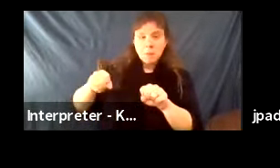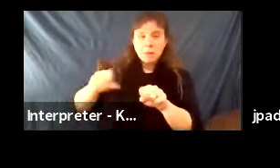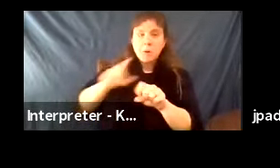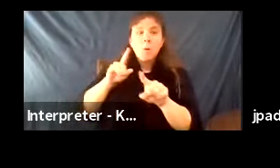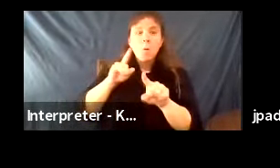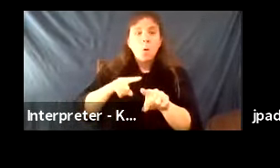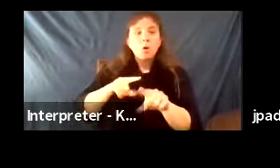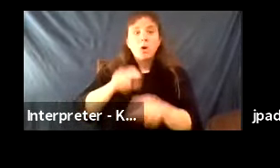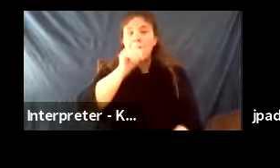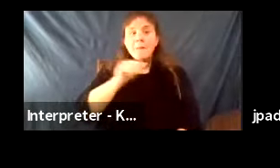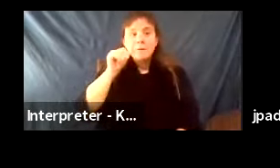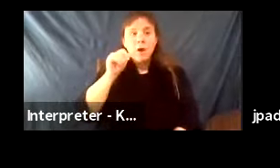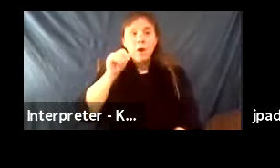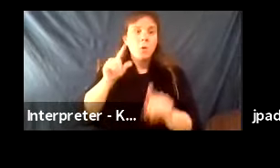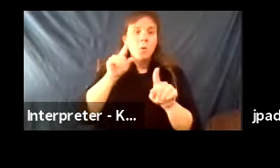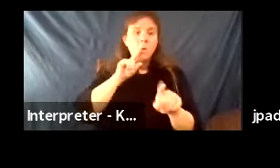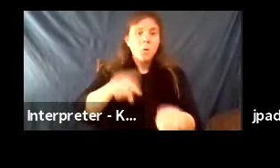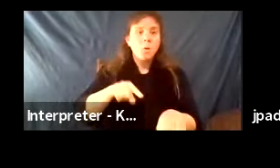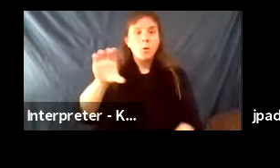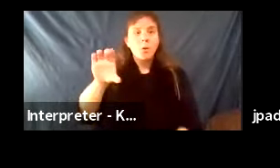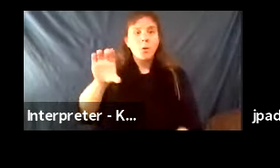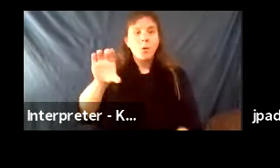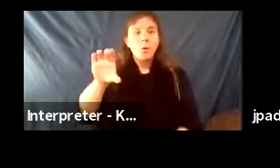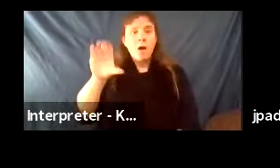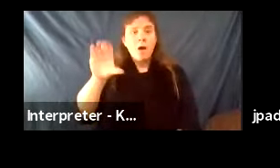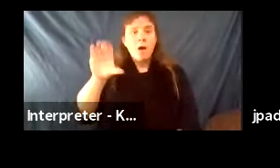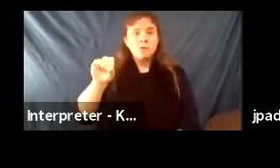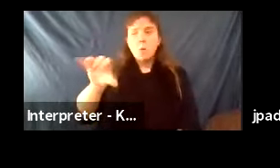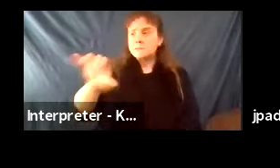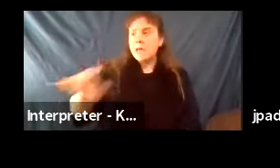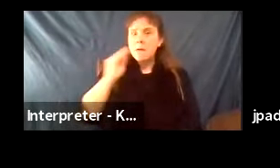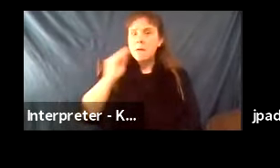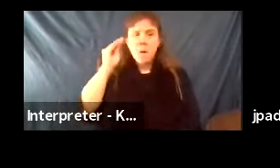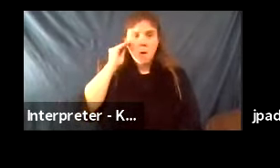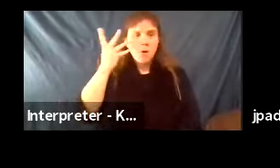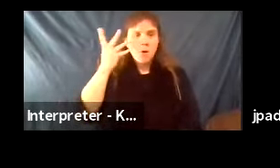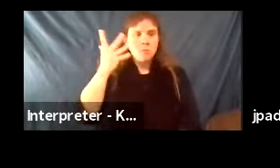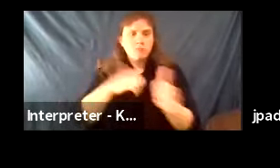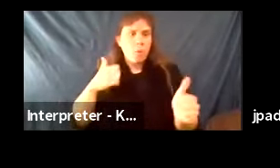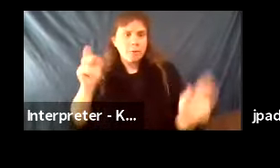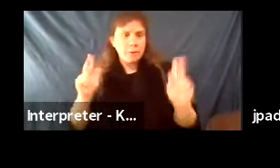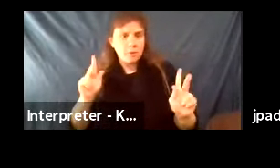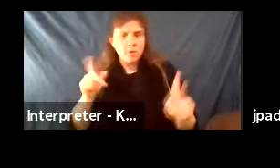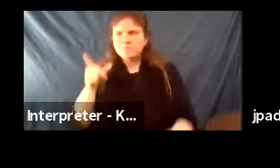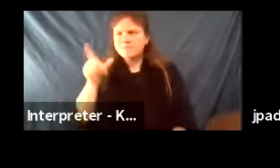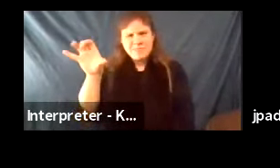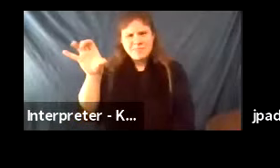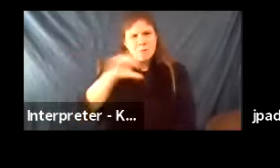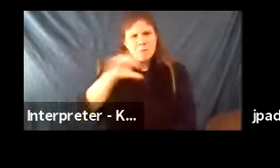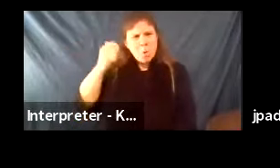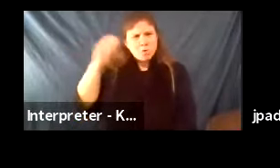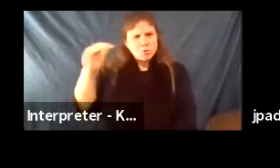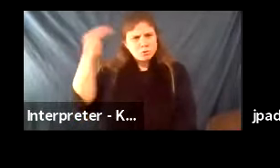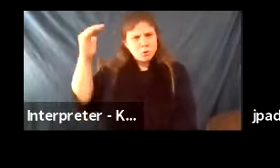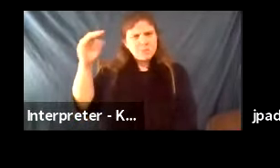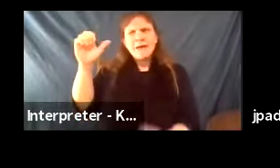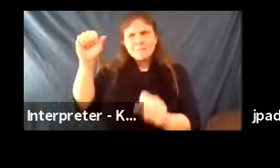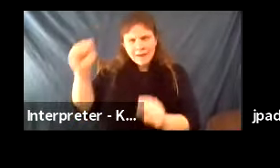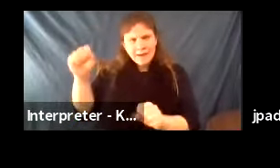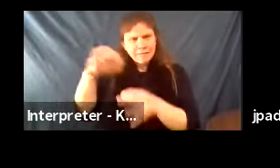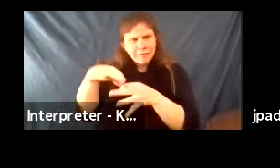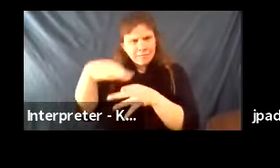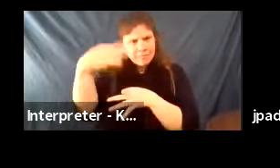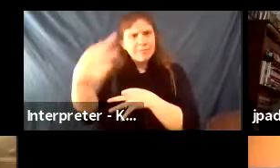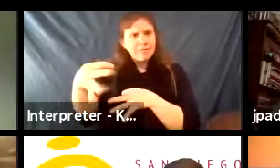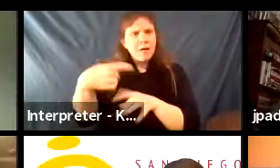and shelter in place and not have to interact with many other people probably can wait a couple more weeks or a